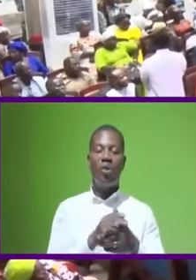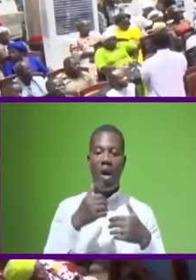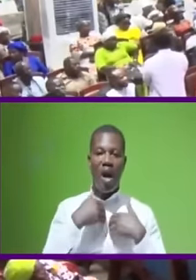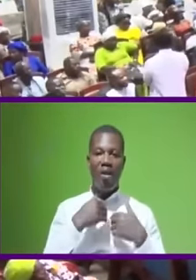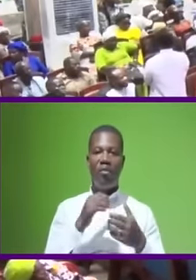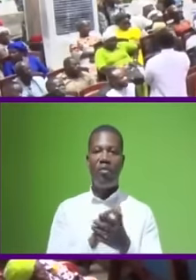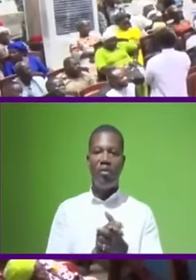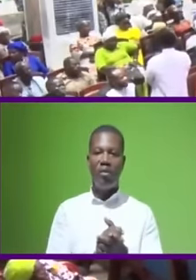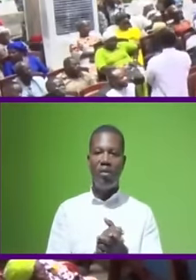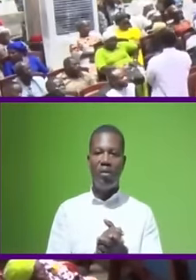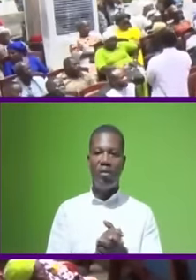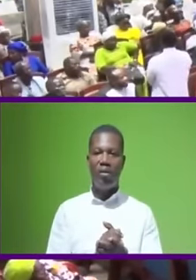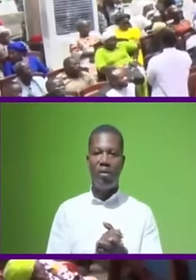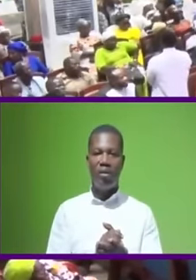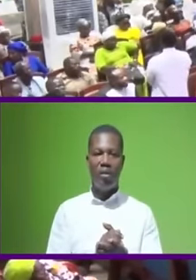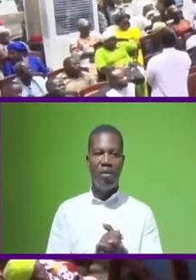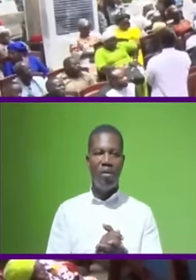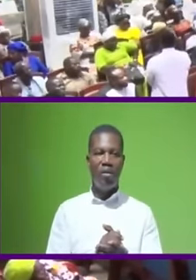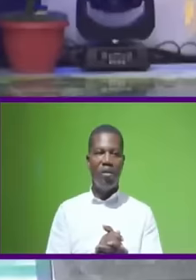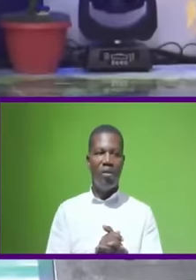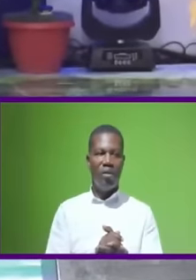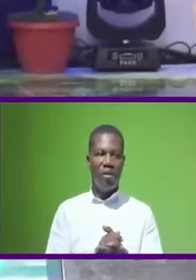Safo kabina yima wa yere. Yes.